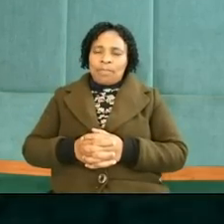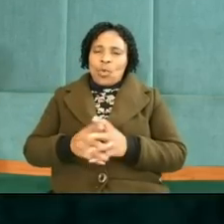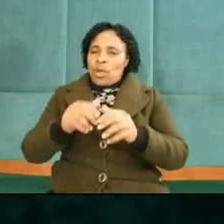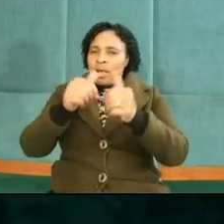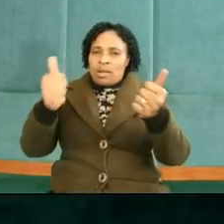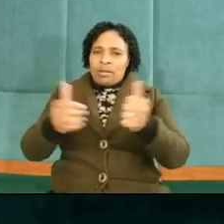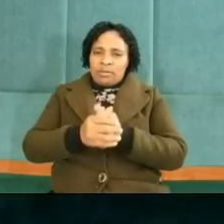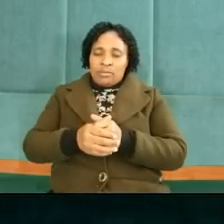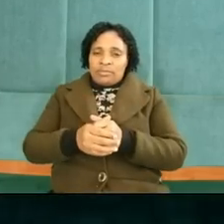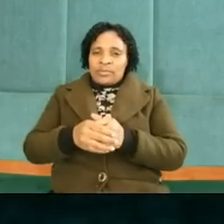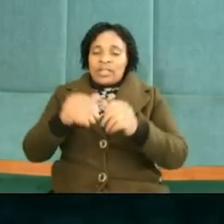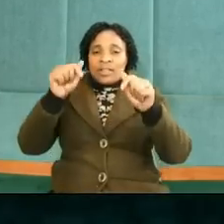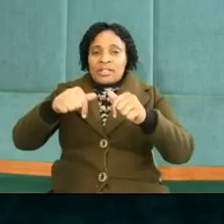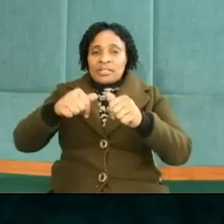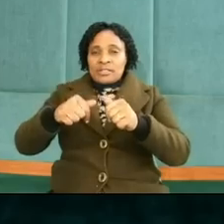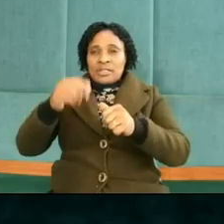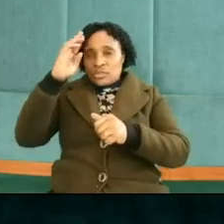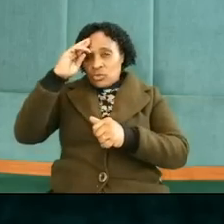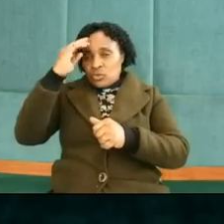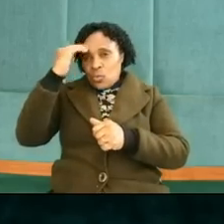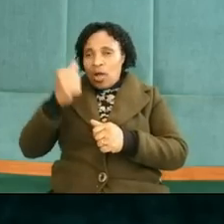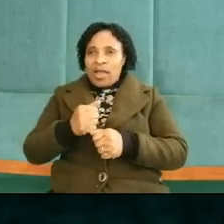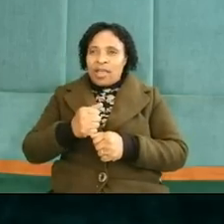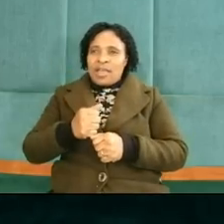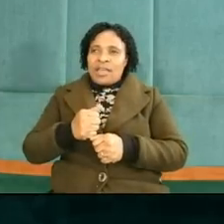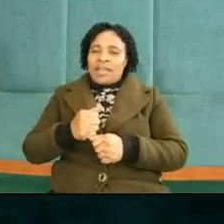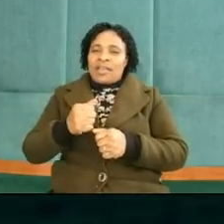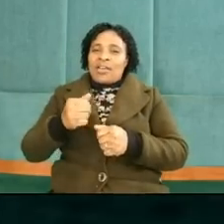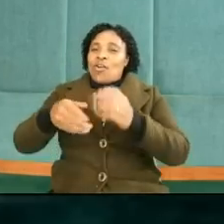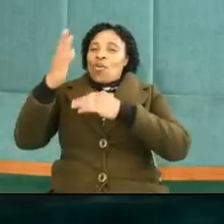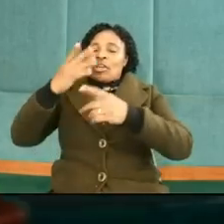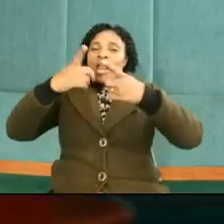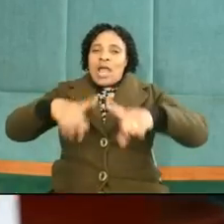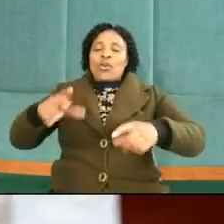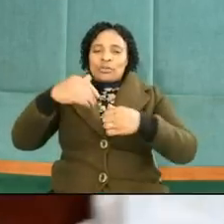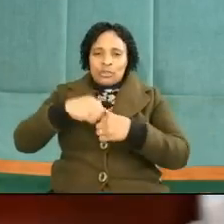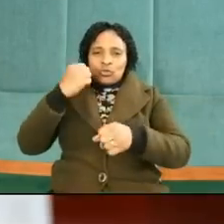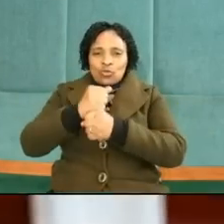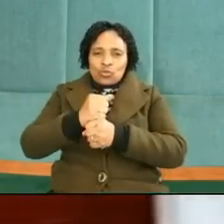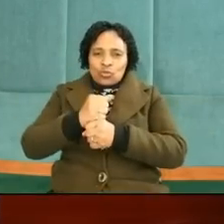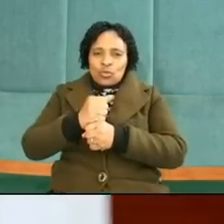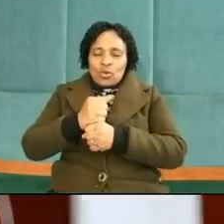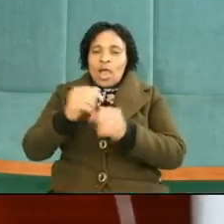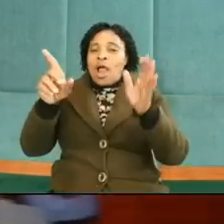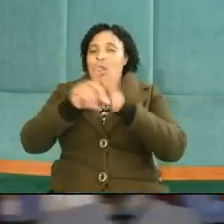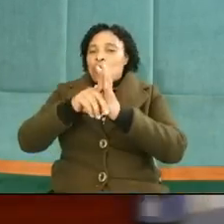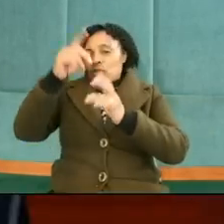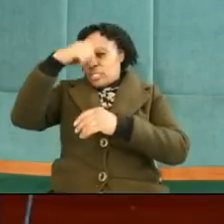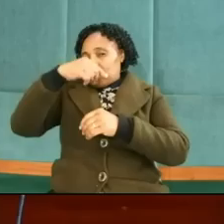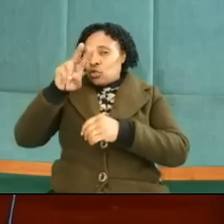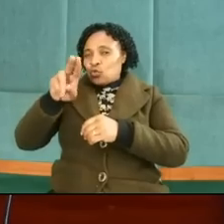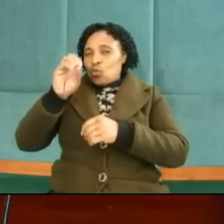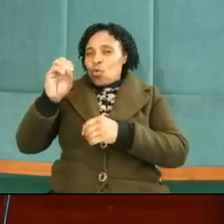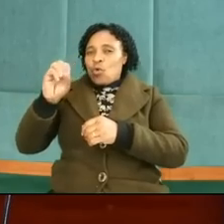Well, maybe this is the reason why the Lord allowed me to do a law degree 2002. So let's talk some law. Number one,